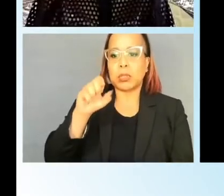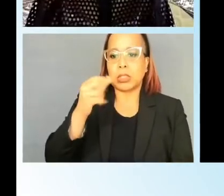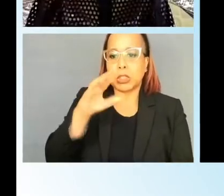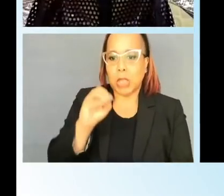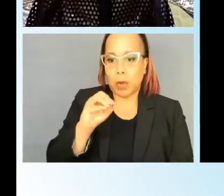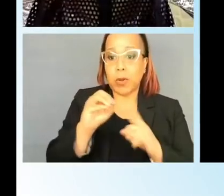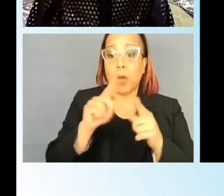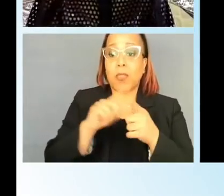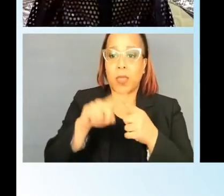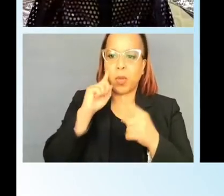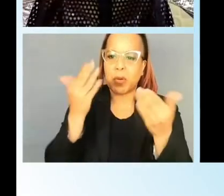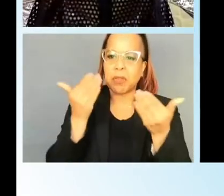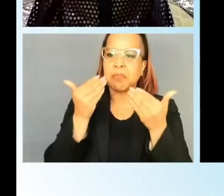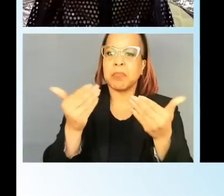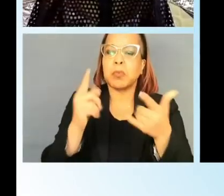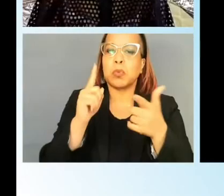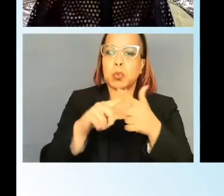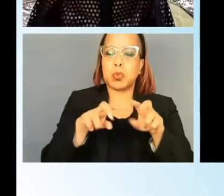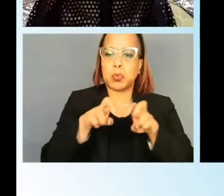discussion.